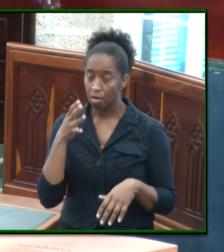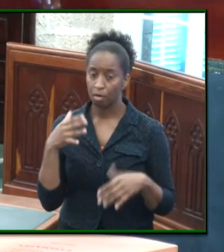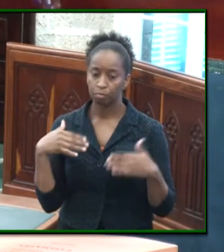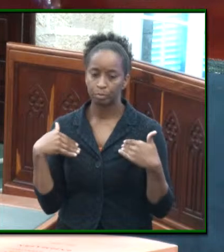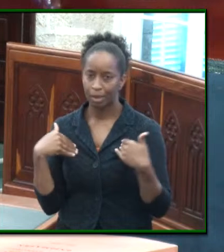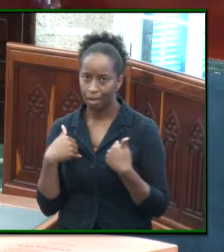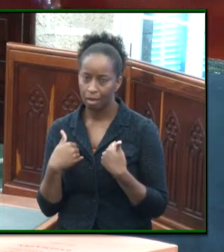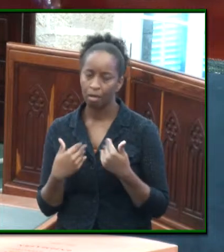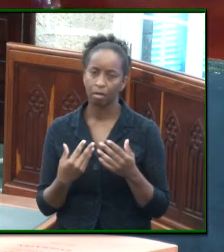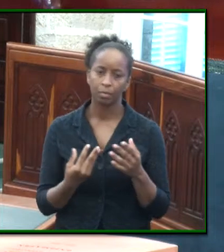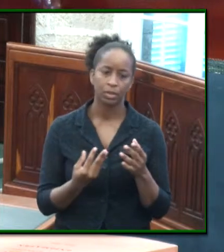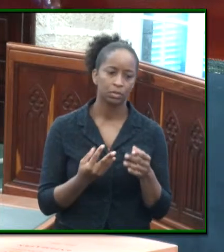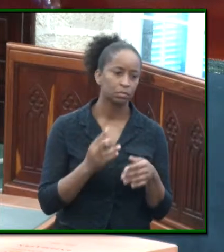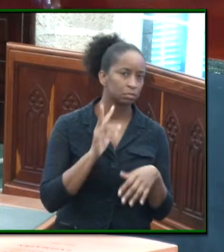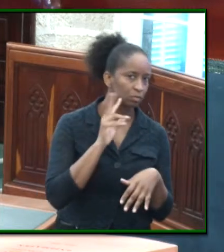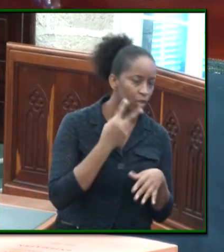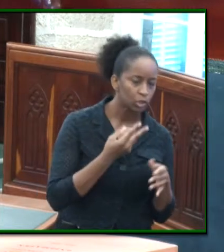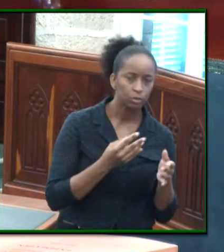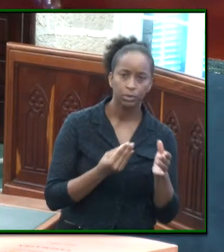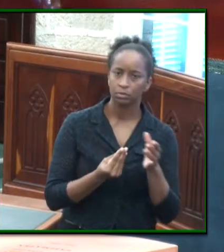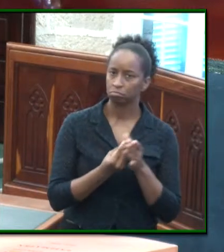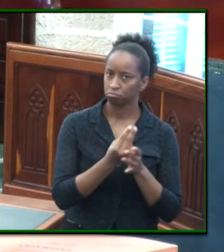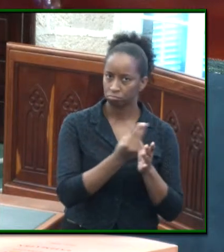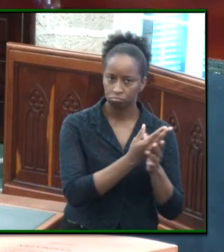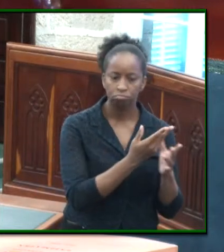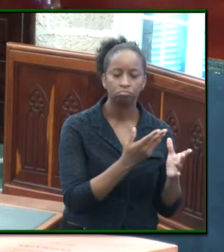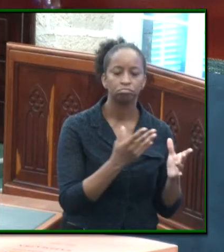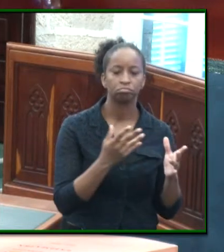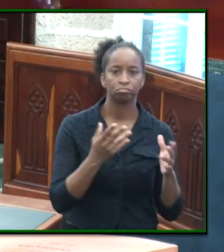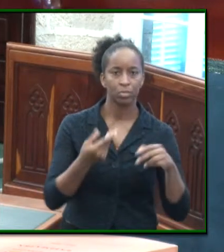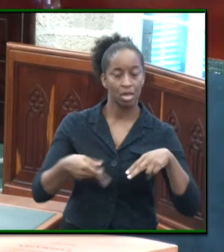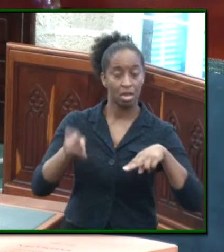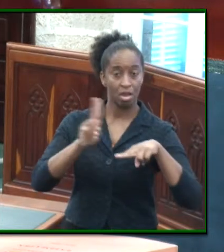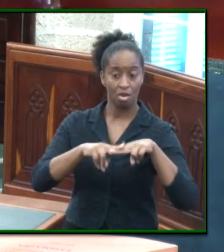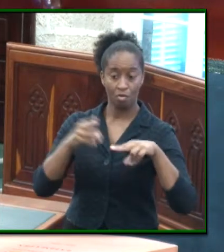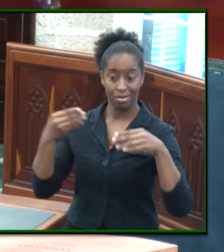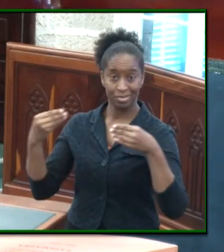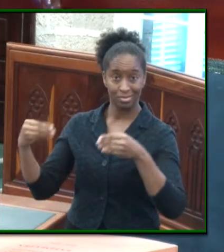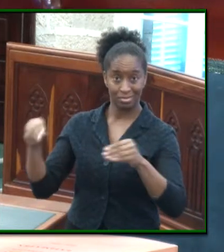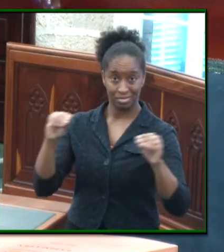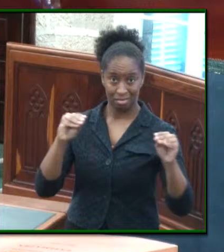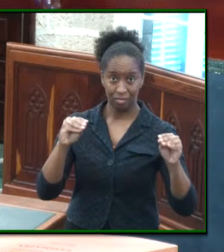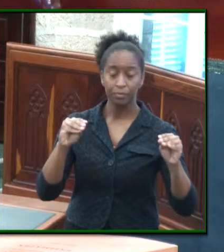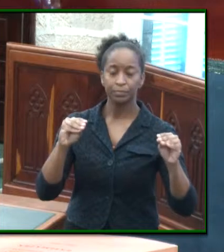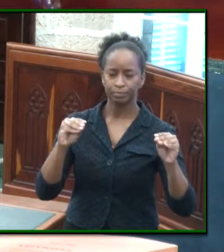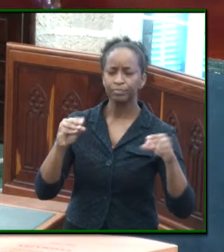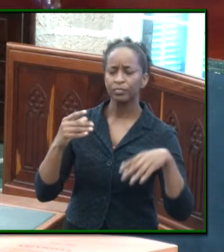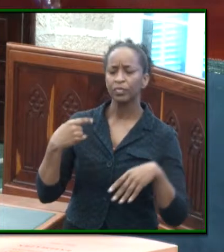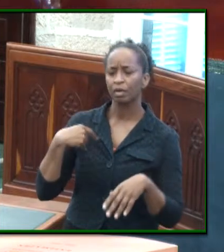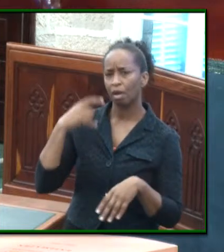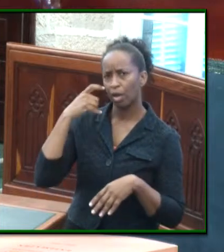commercial items as well, I've come to notice that Six Roads have become a commercial hub,